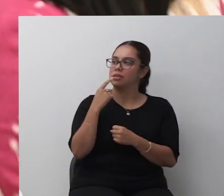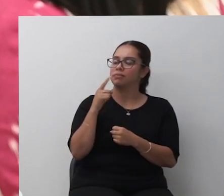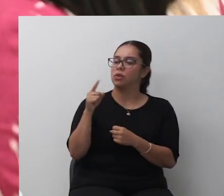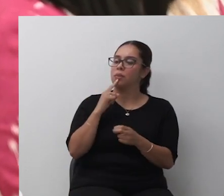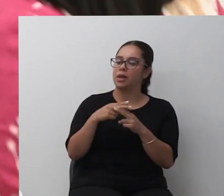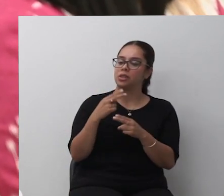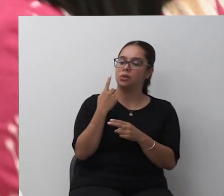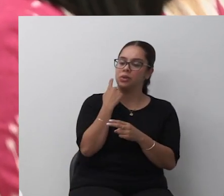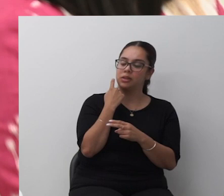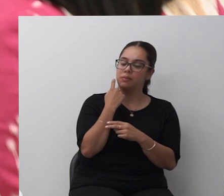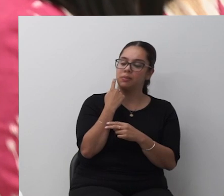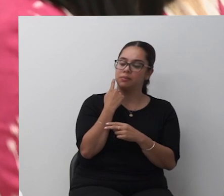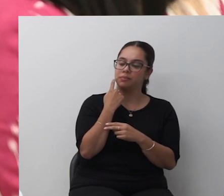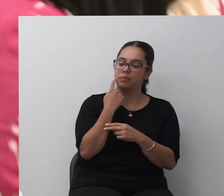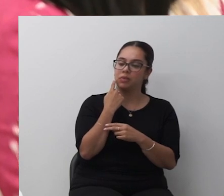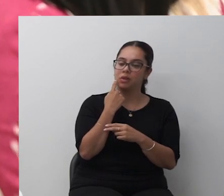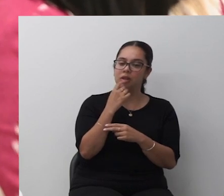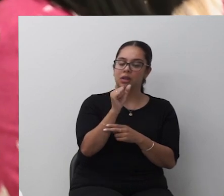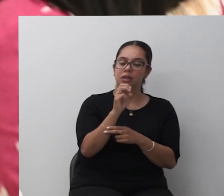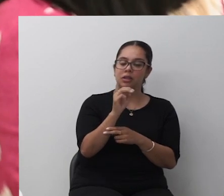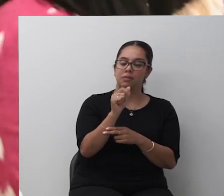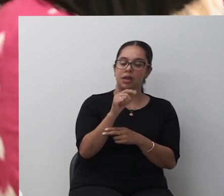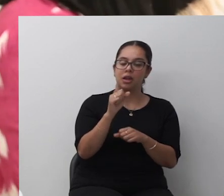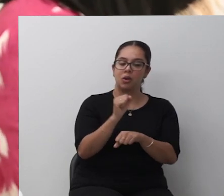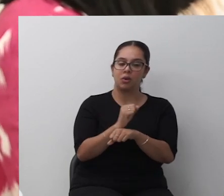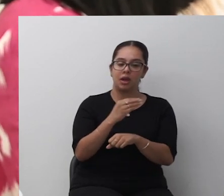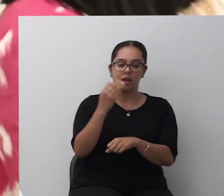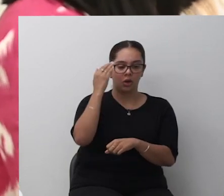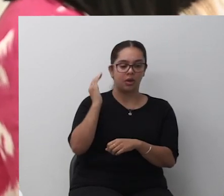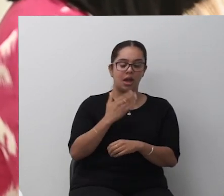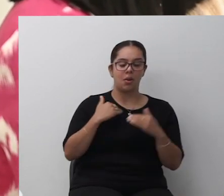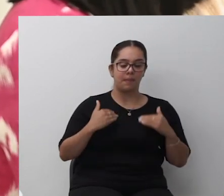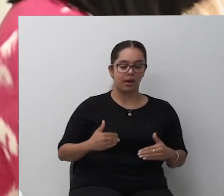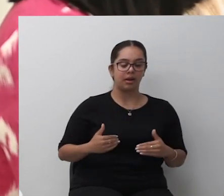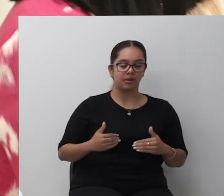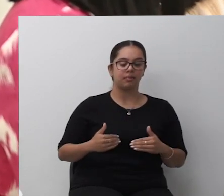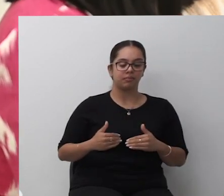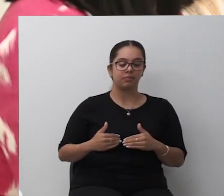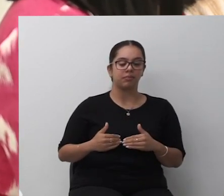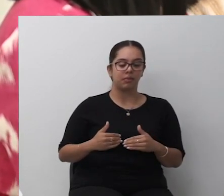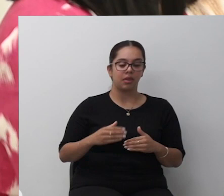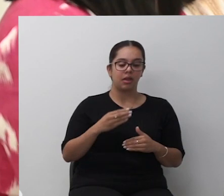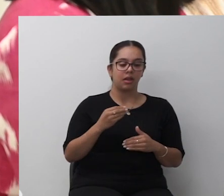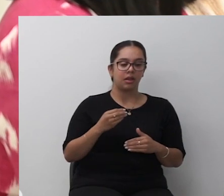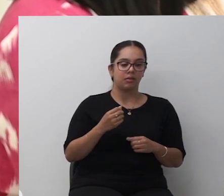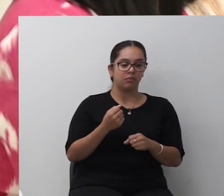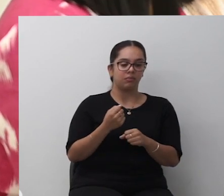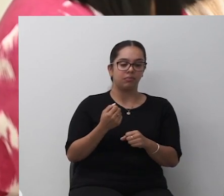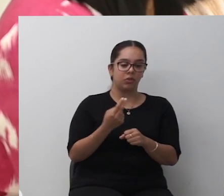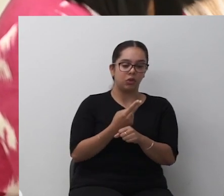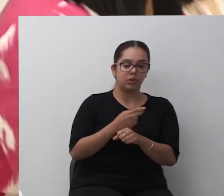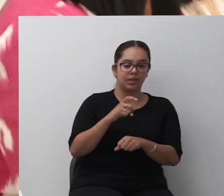saying earlier of like the somatic work and knowing our bodies, I think, and spending that time with